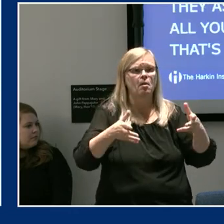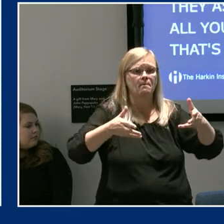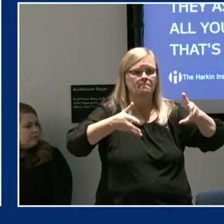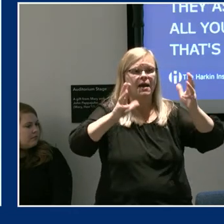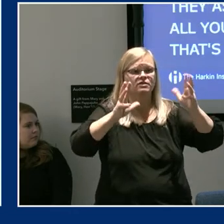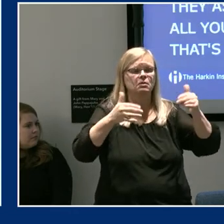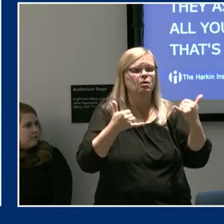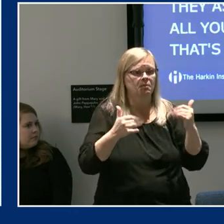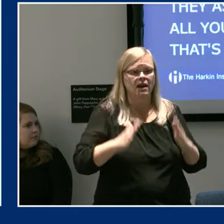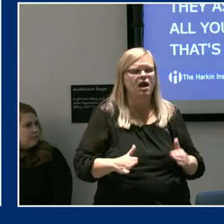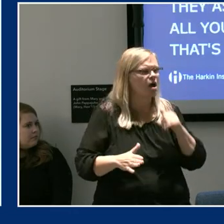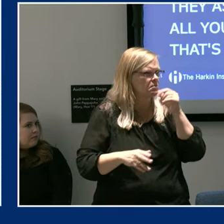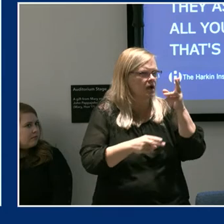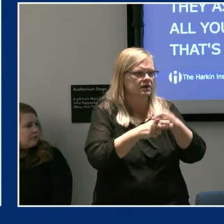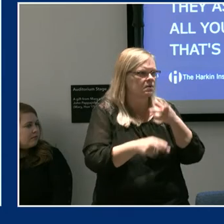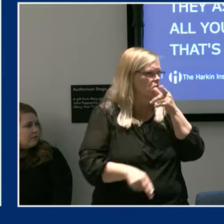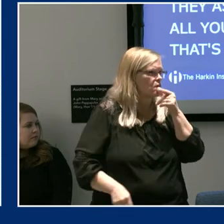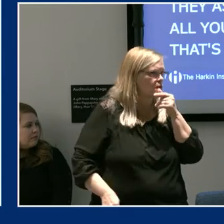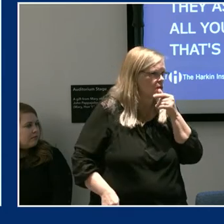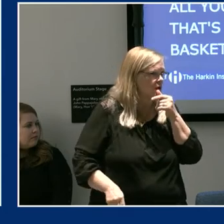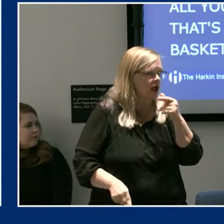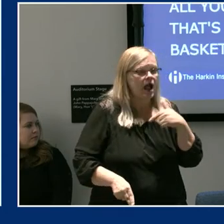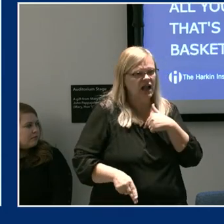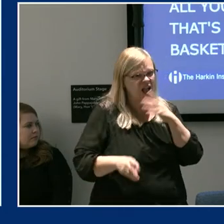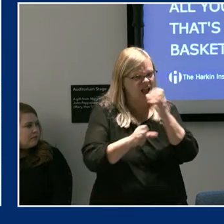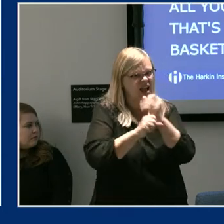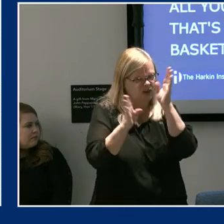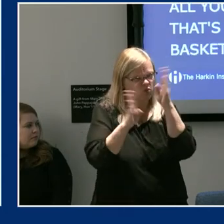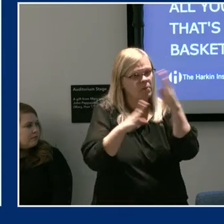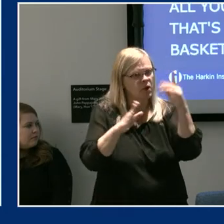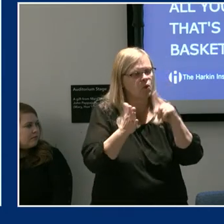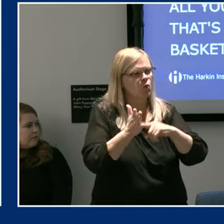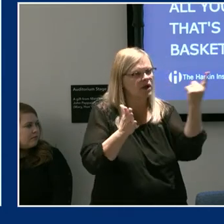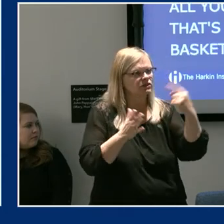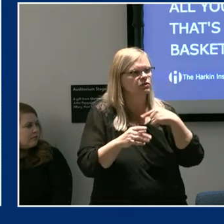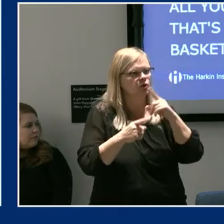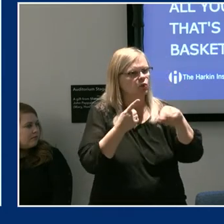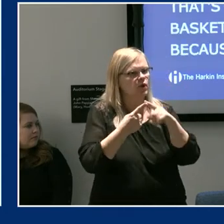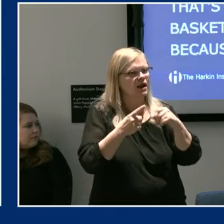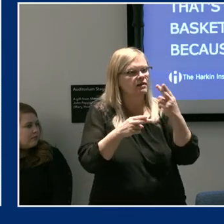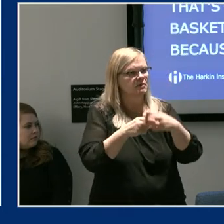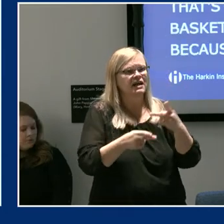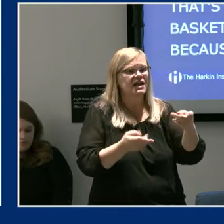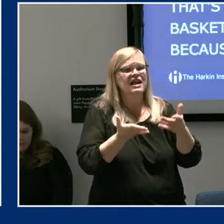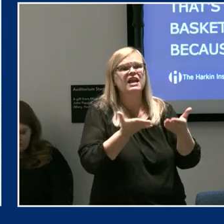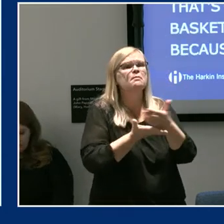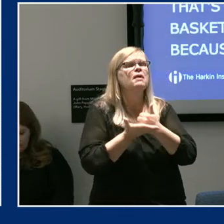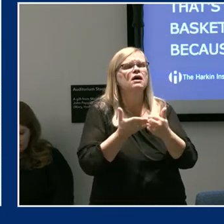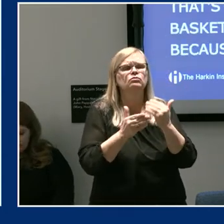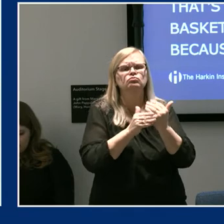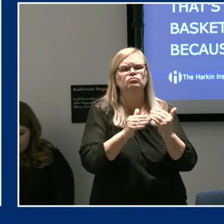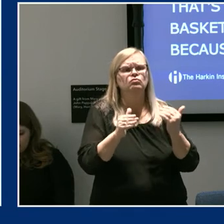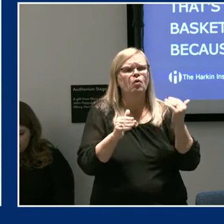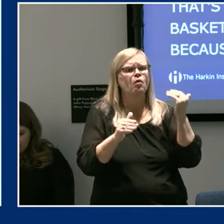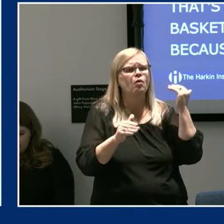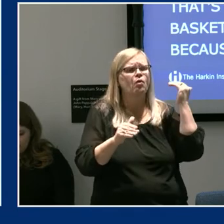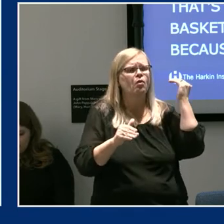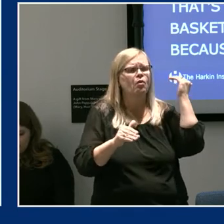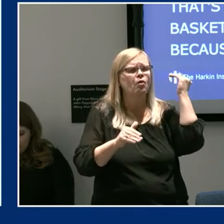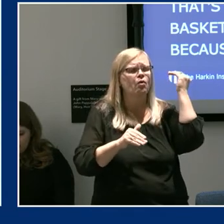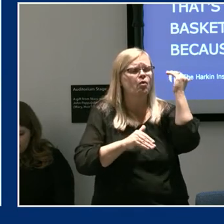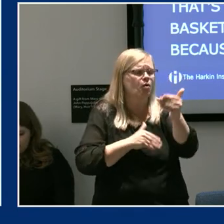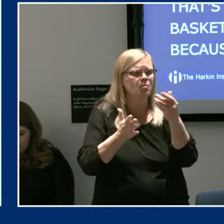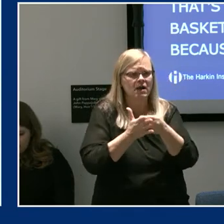player, and I'm not going to name him because I got into trouble once when I did, but he makes so much money,